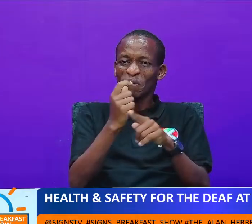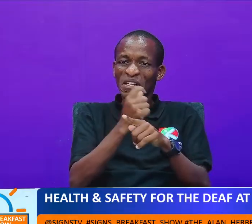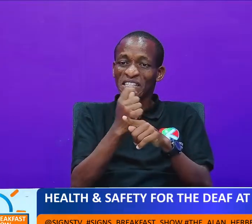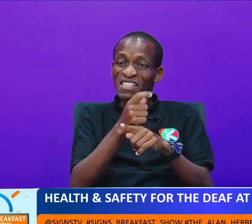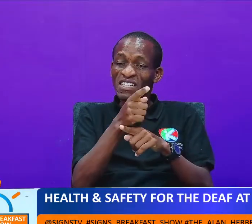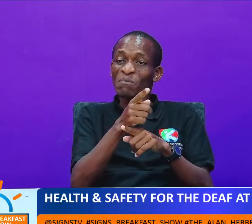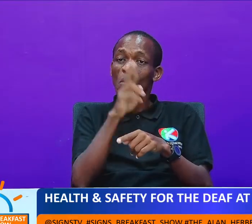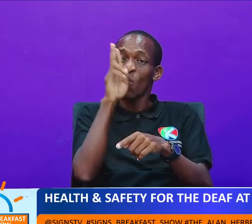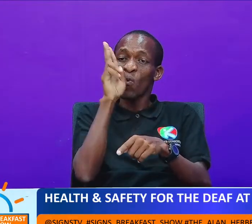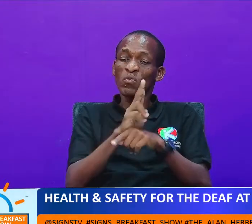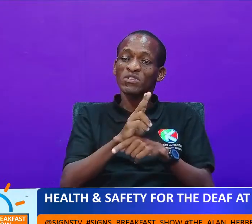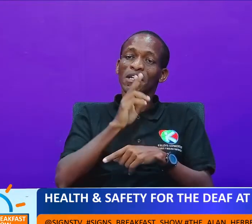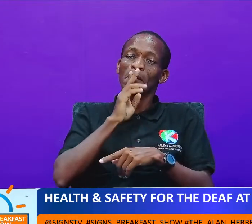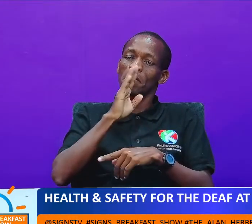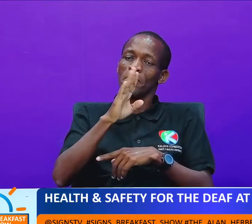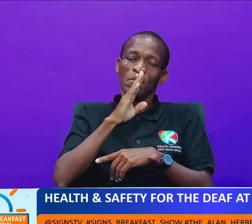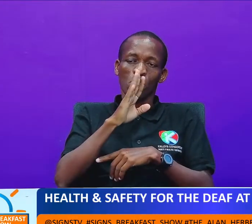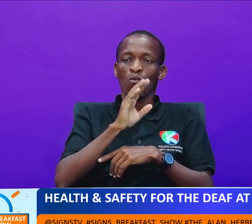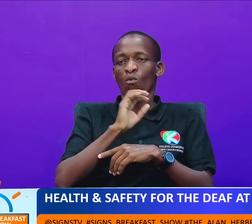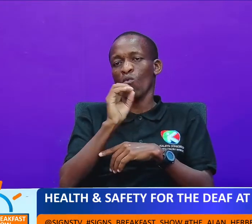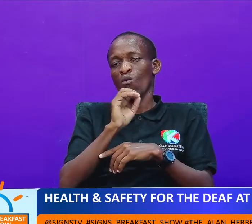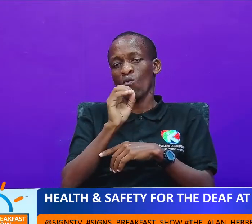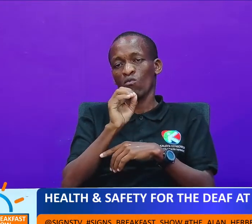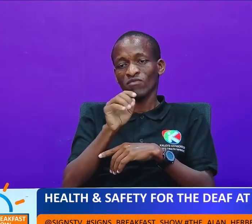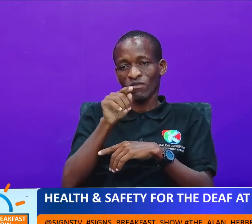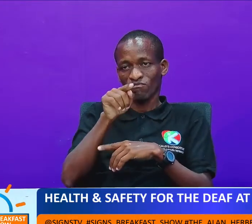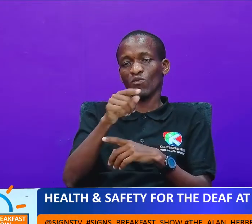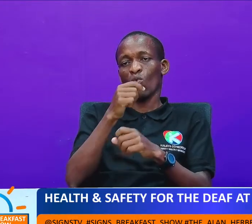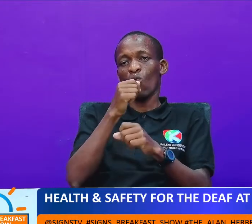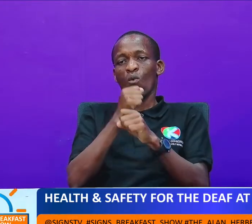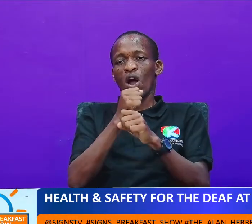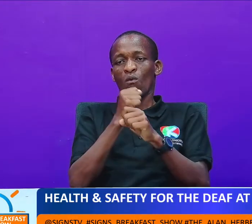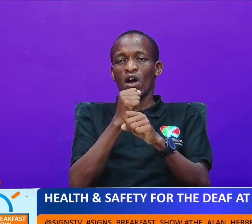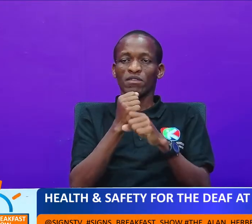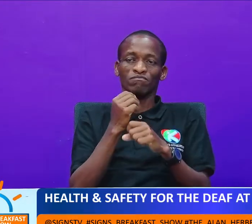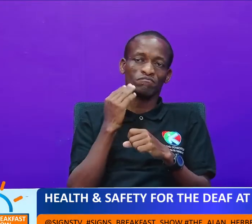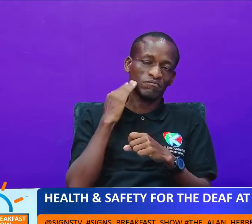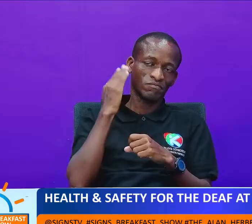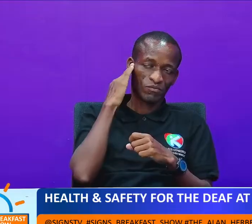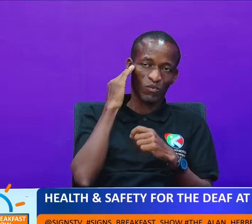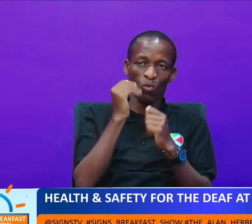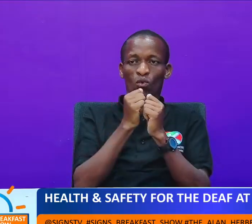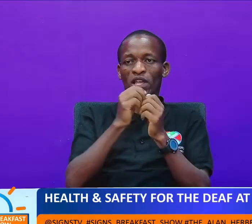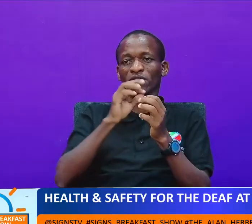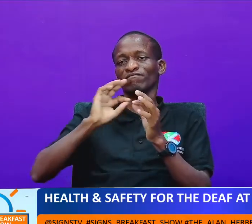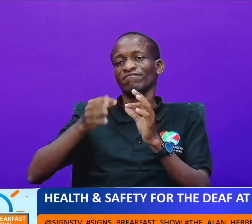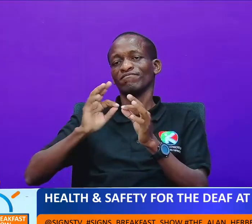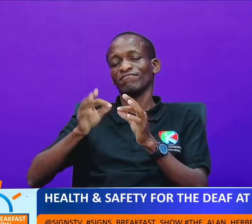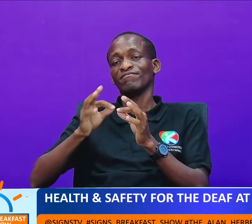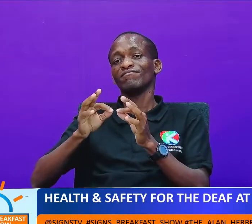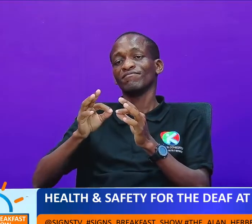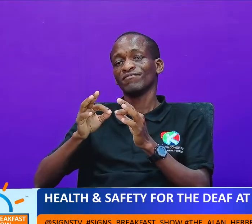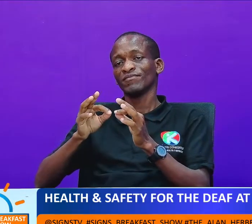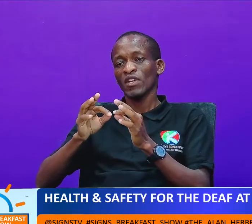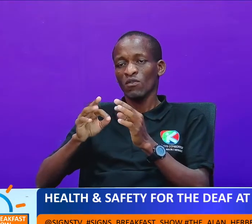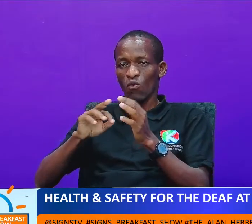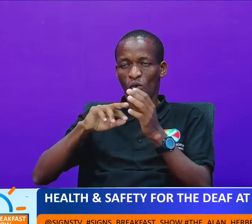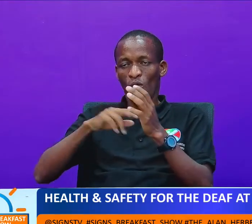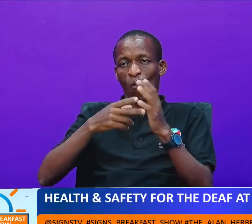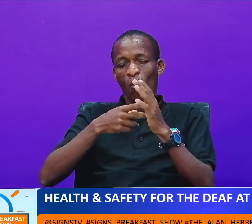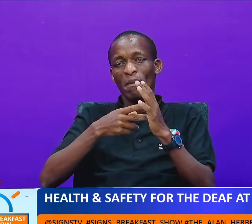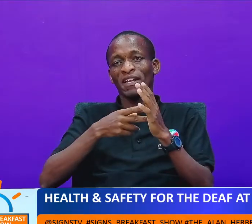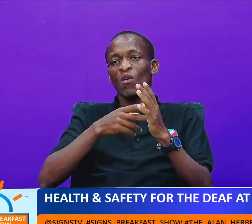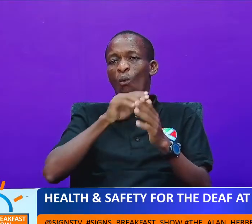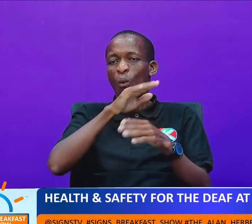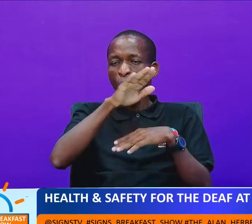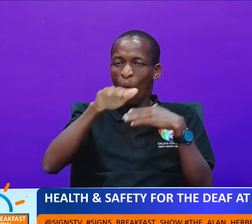Yes, we do have deaf trainers. Yeah. And we also work with